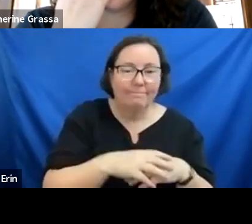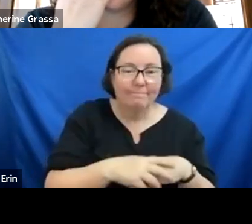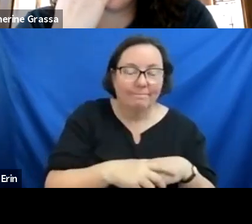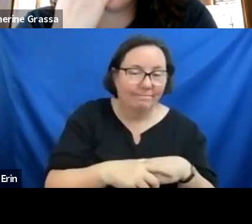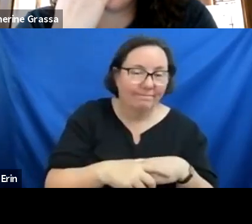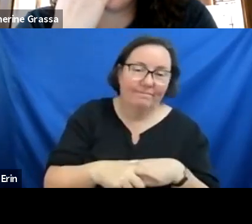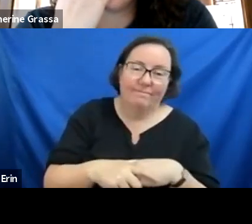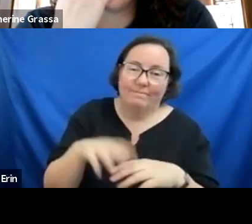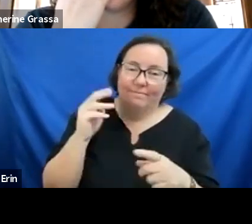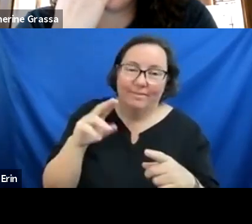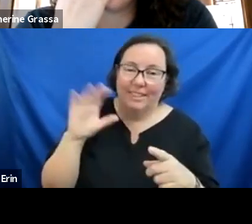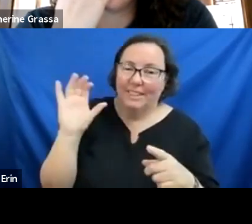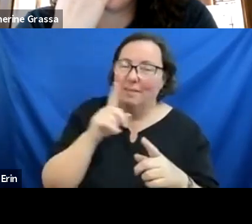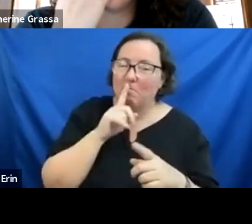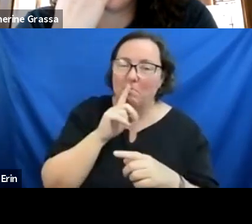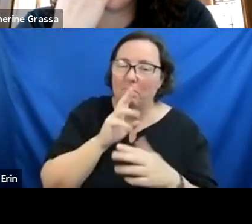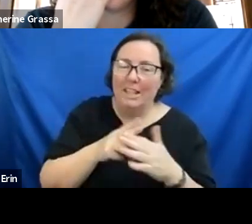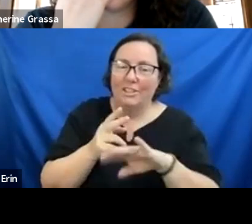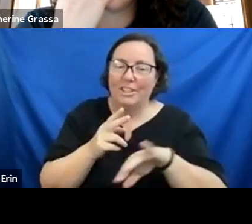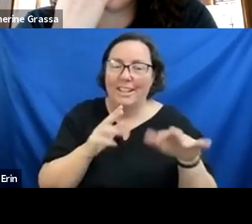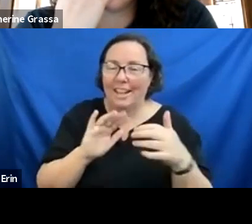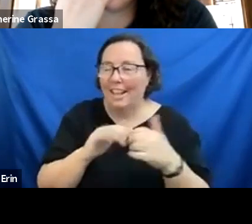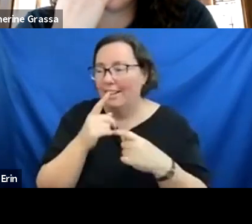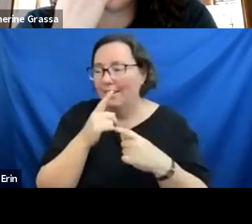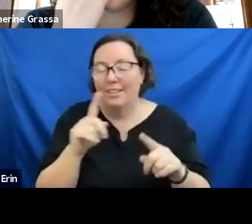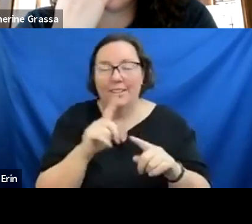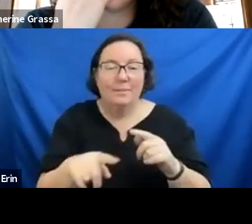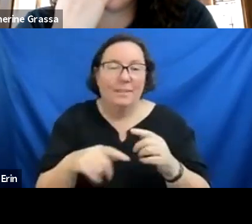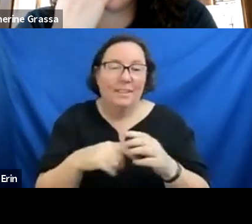we don't want to mention what we got away with. Right.